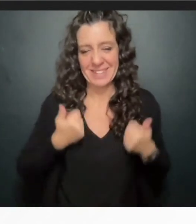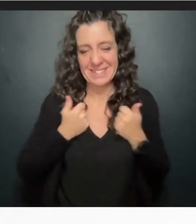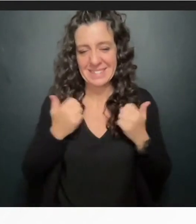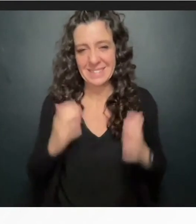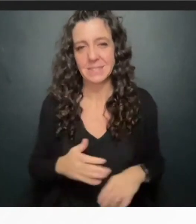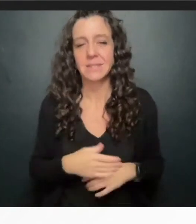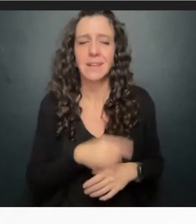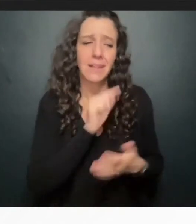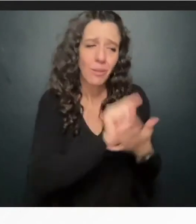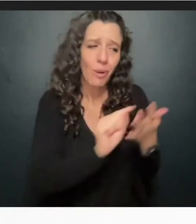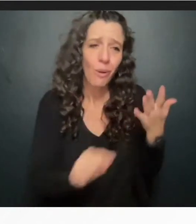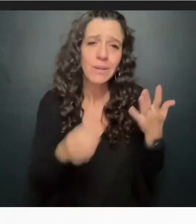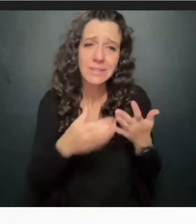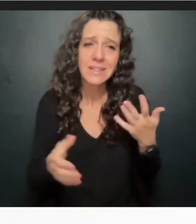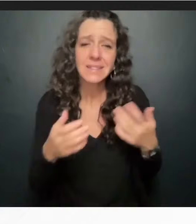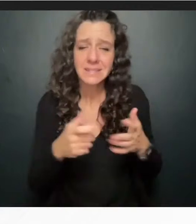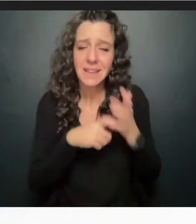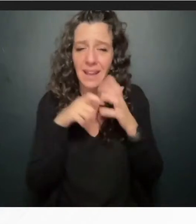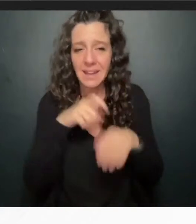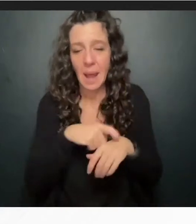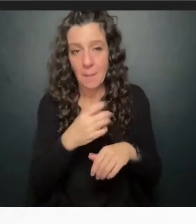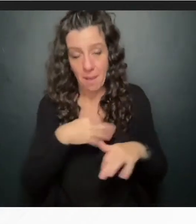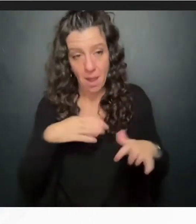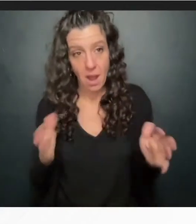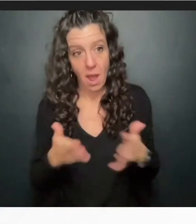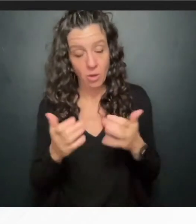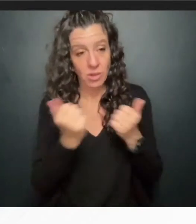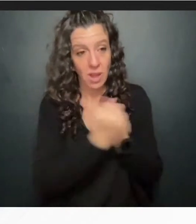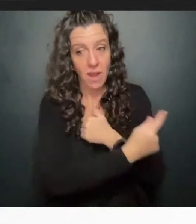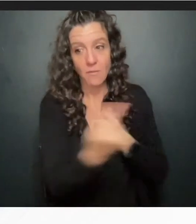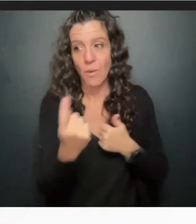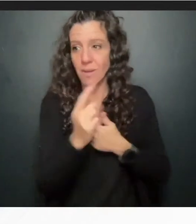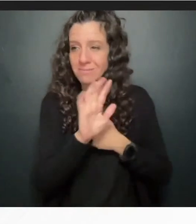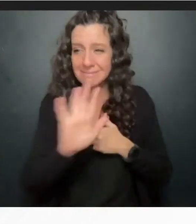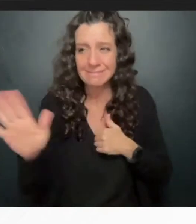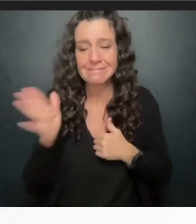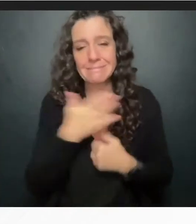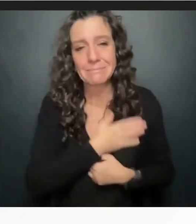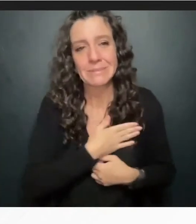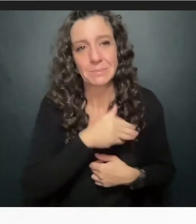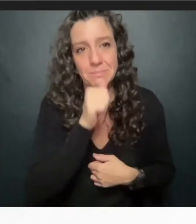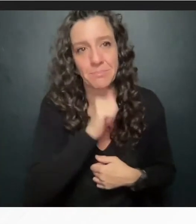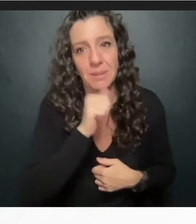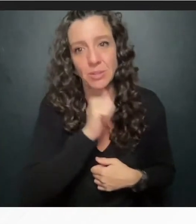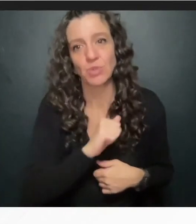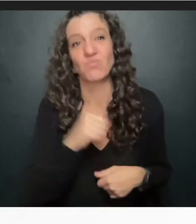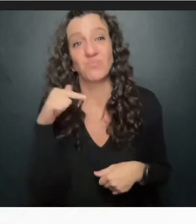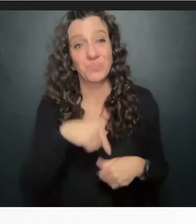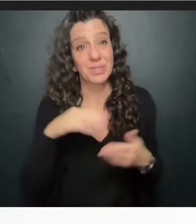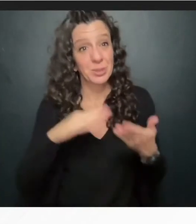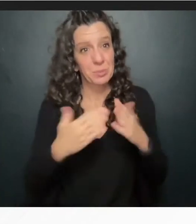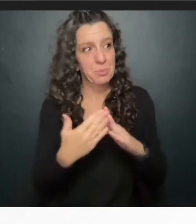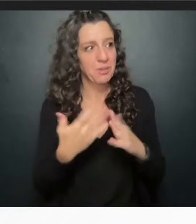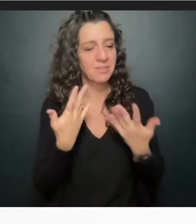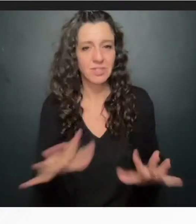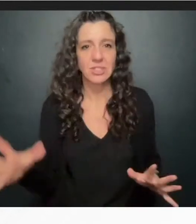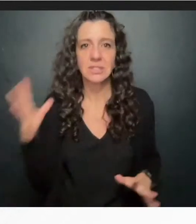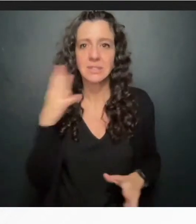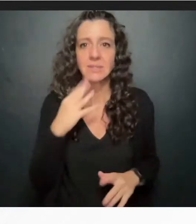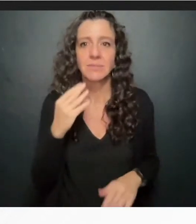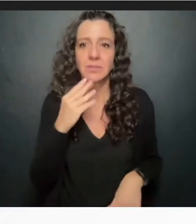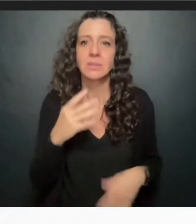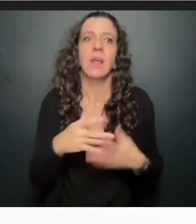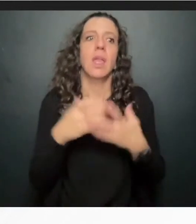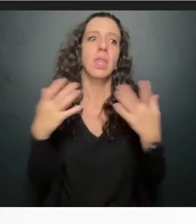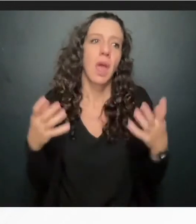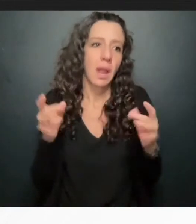take time. I encourage everyone's patience throughout this process. This community has experienced its fair share of